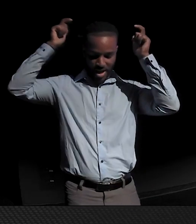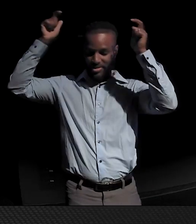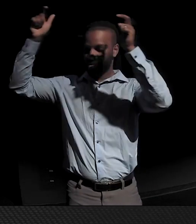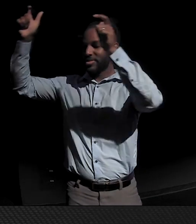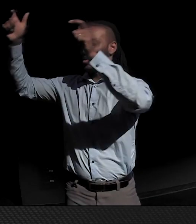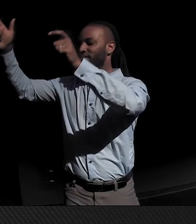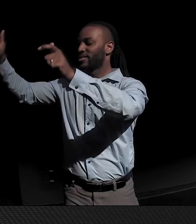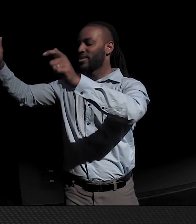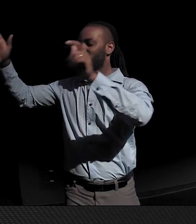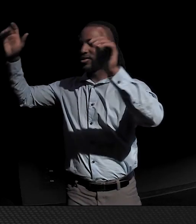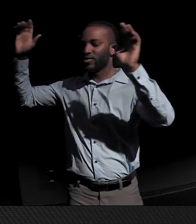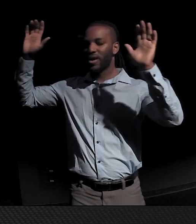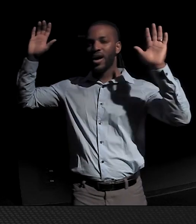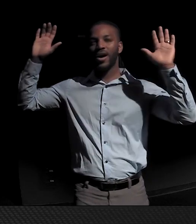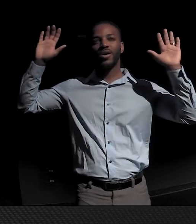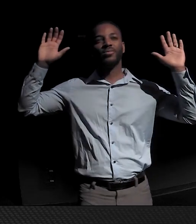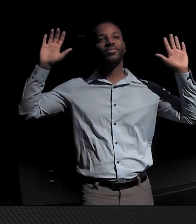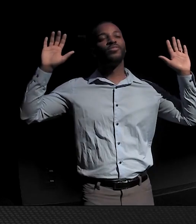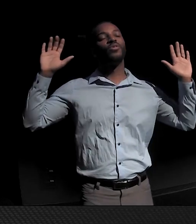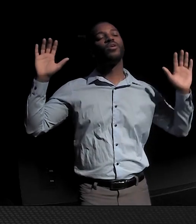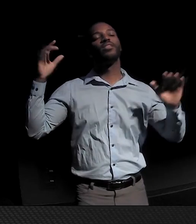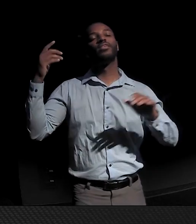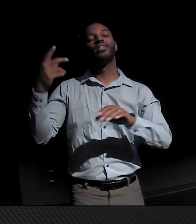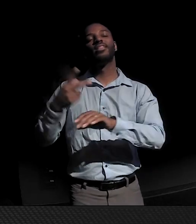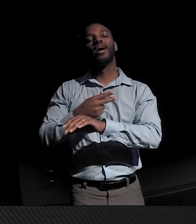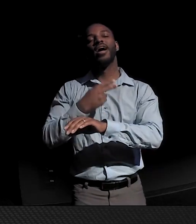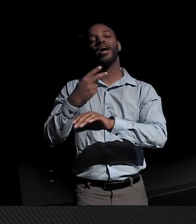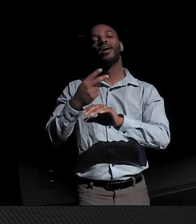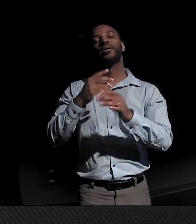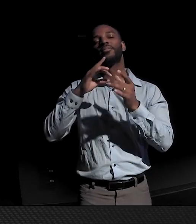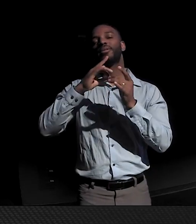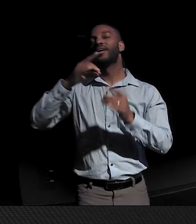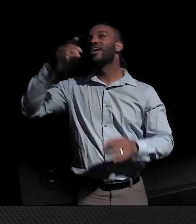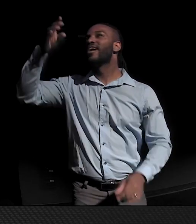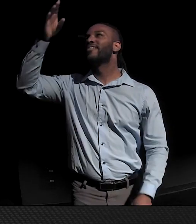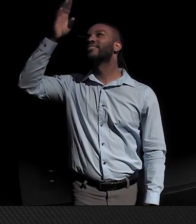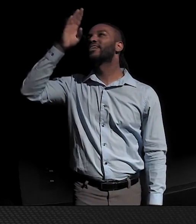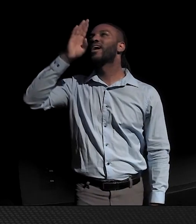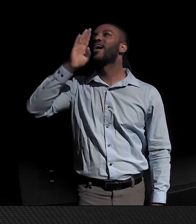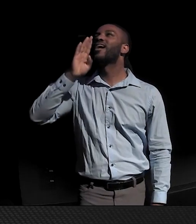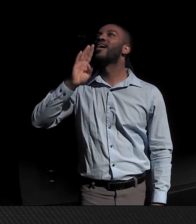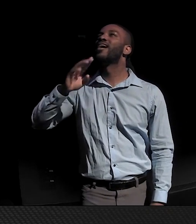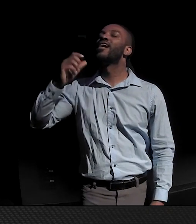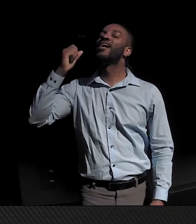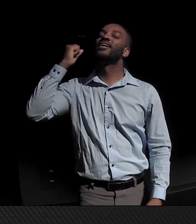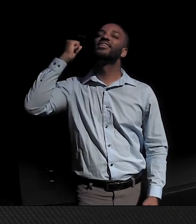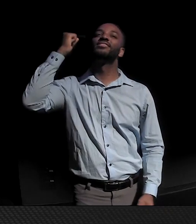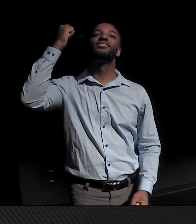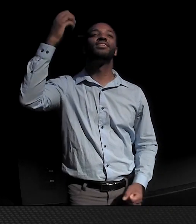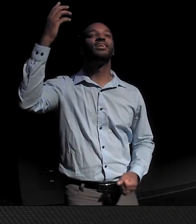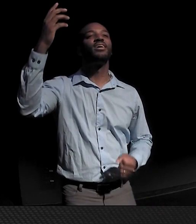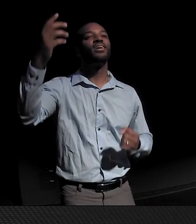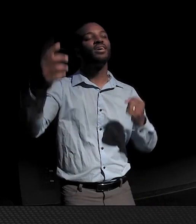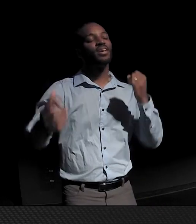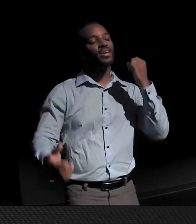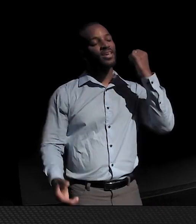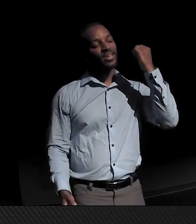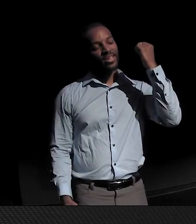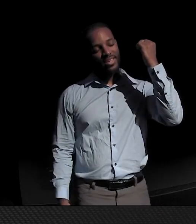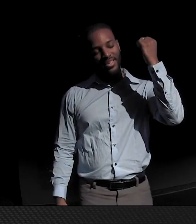elders cast their crowns before the Lamb of God and